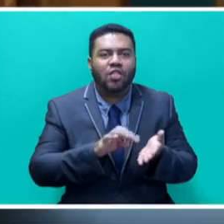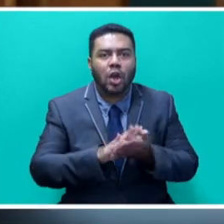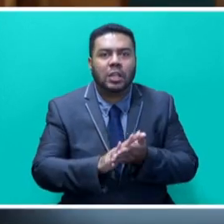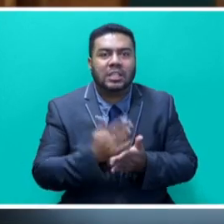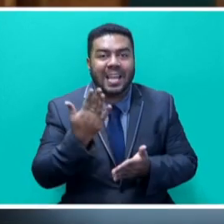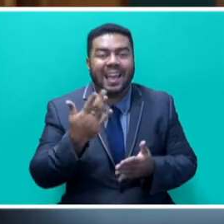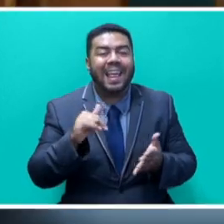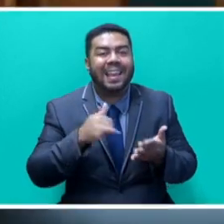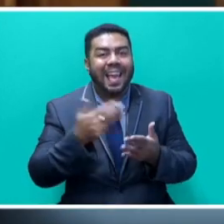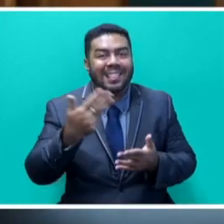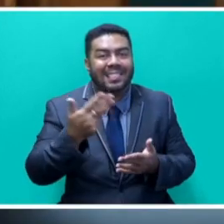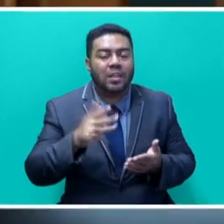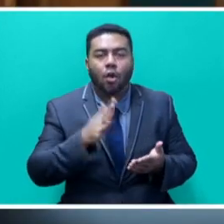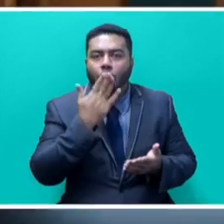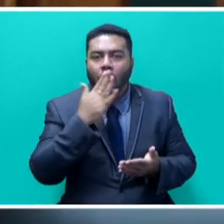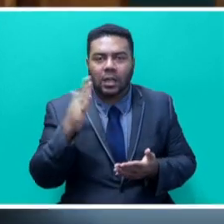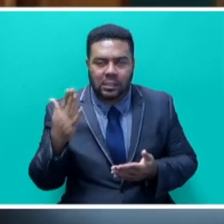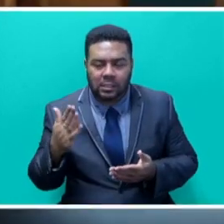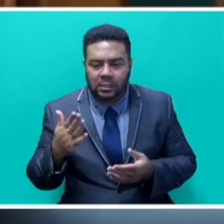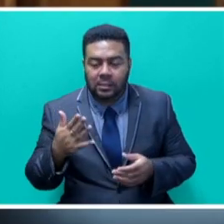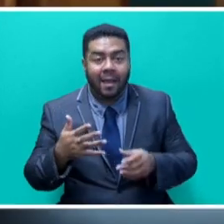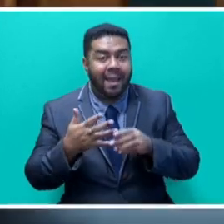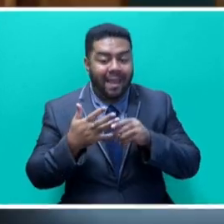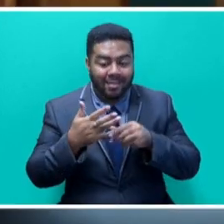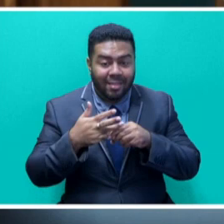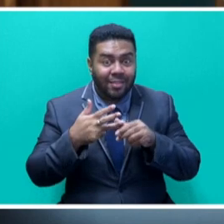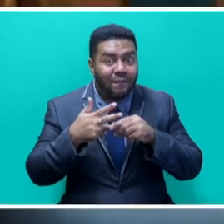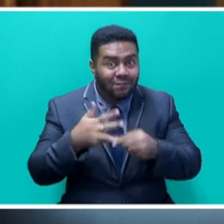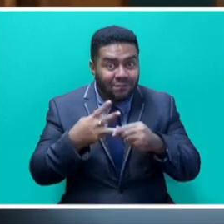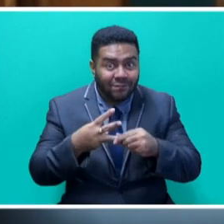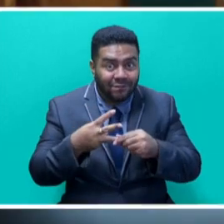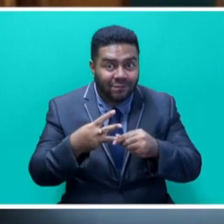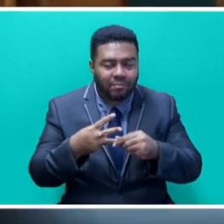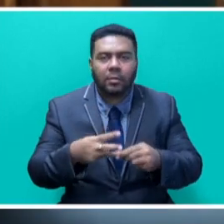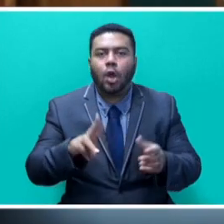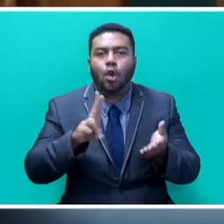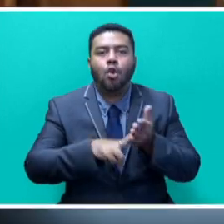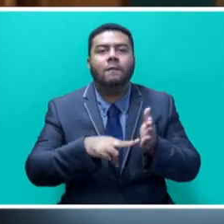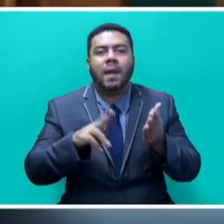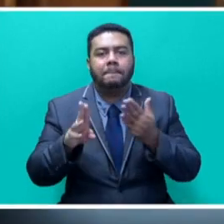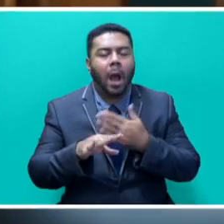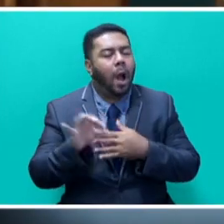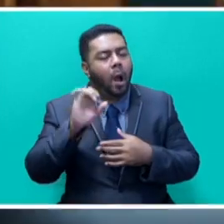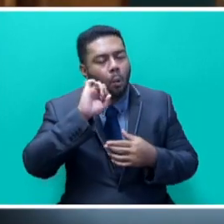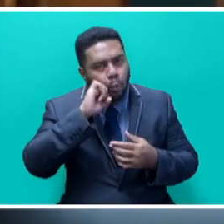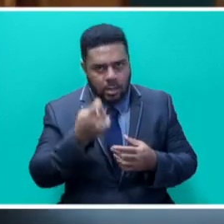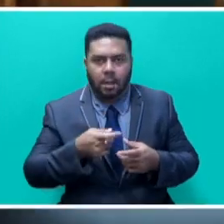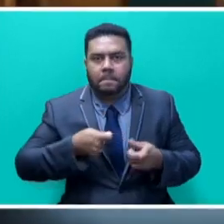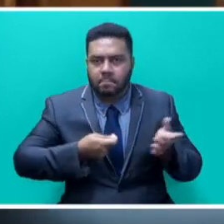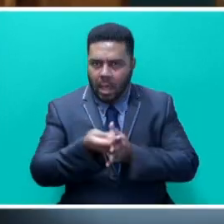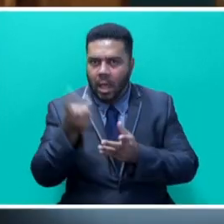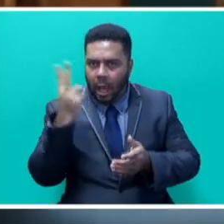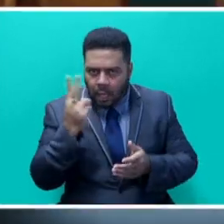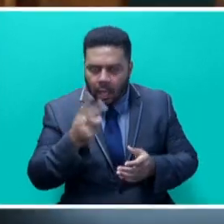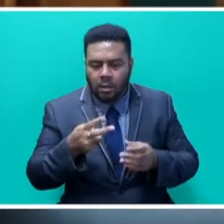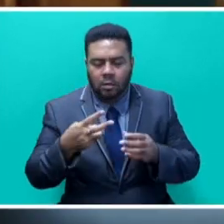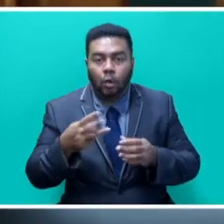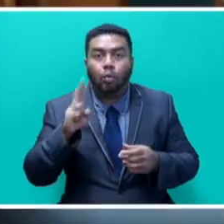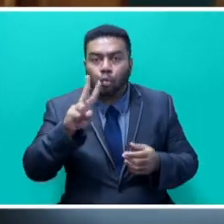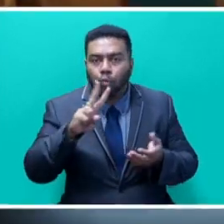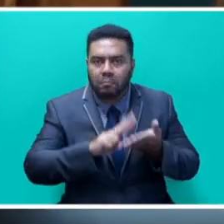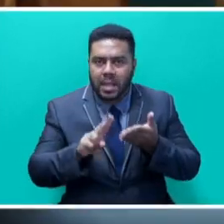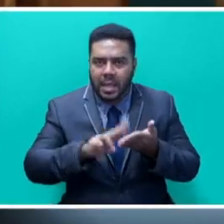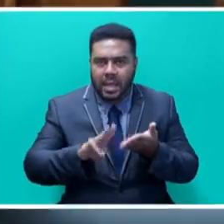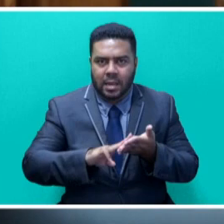And the final payment of $2 million will be made in November. So, Mr. Speaker, sir, from